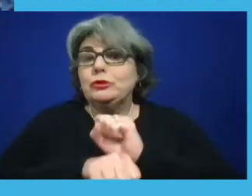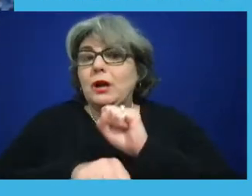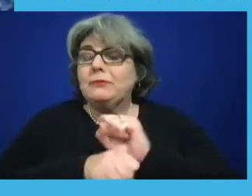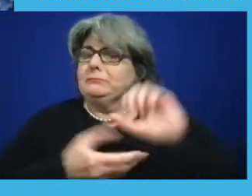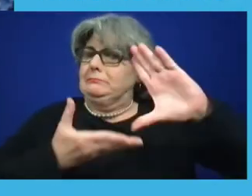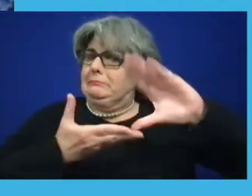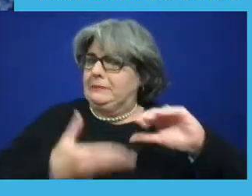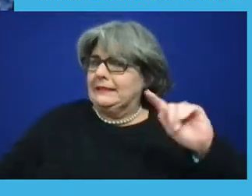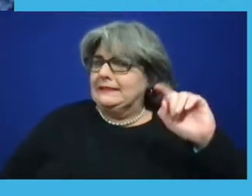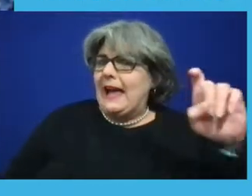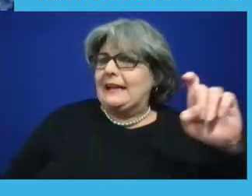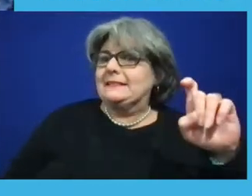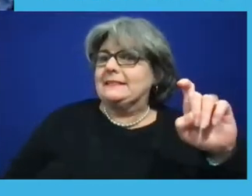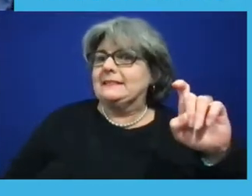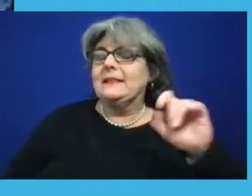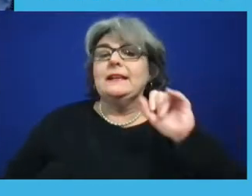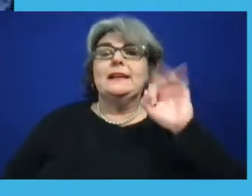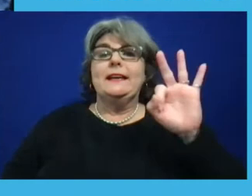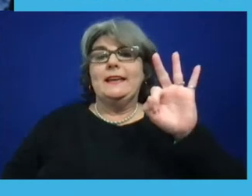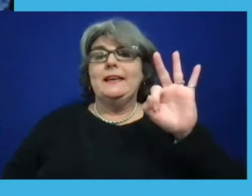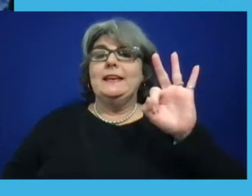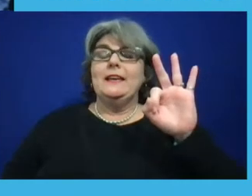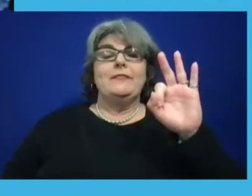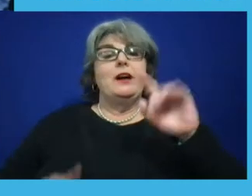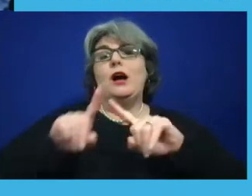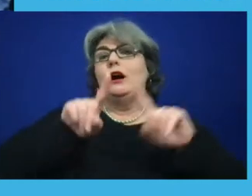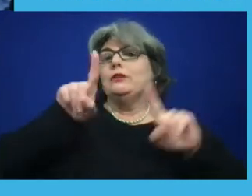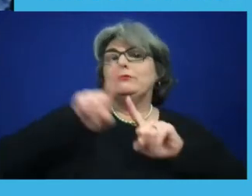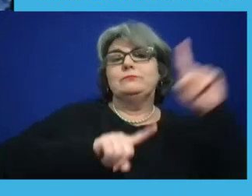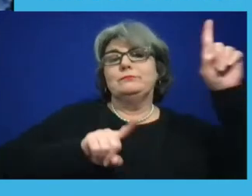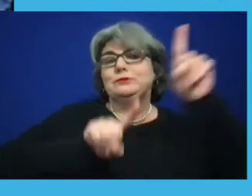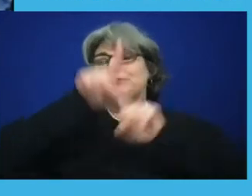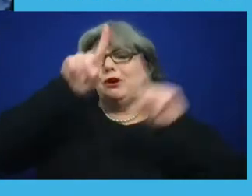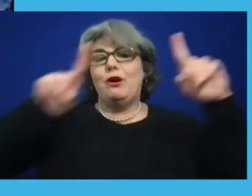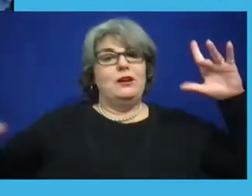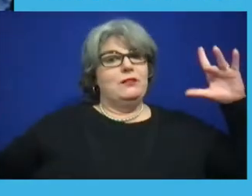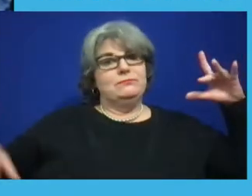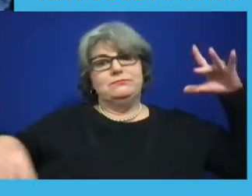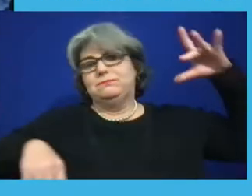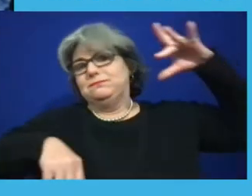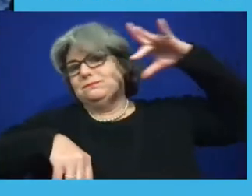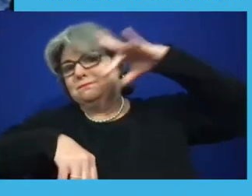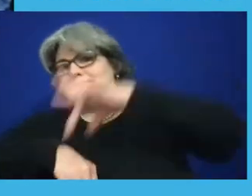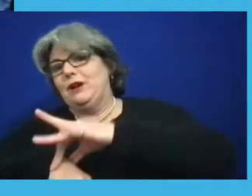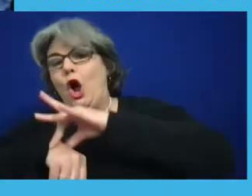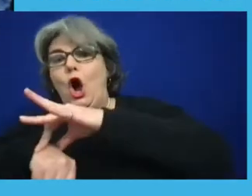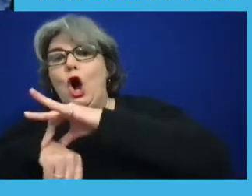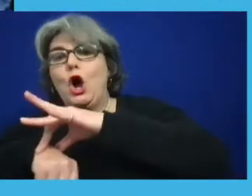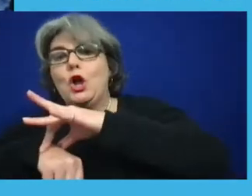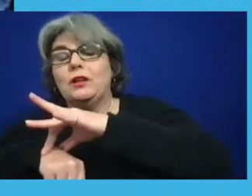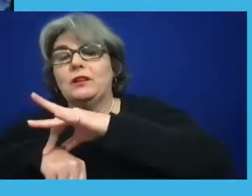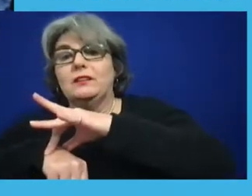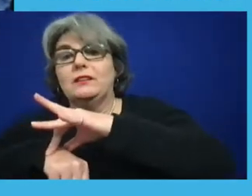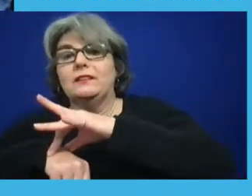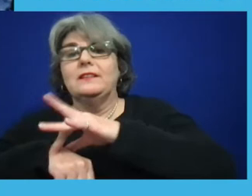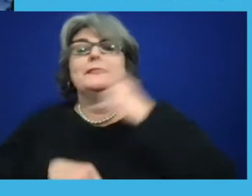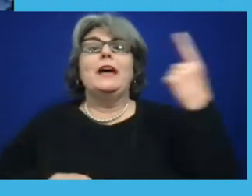When unemployment's high, got to cut taxes. If there was an asteroid heading towards